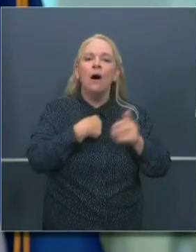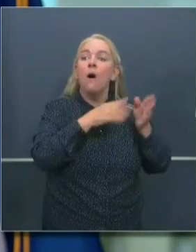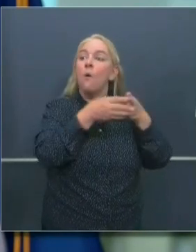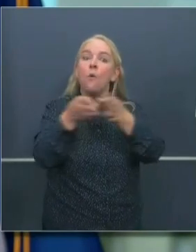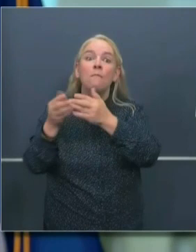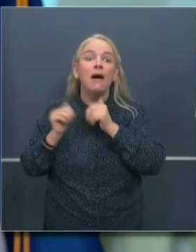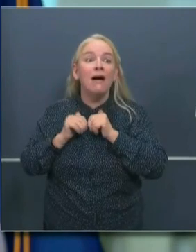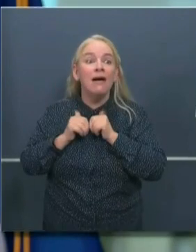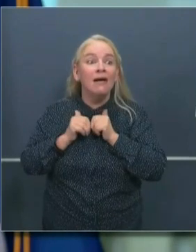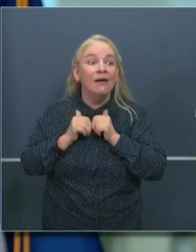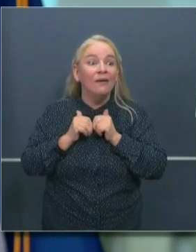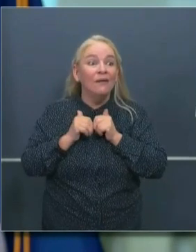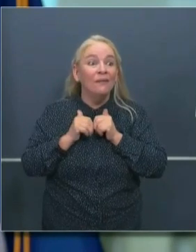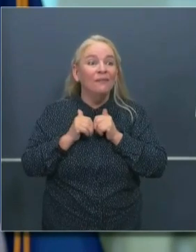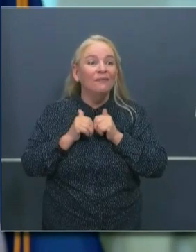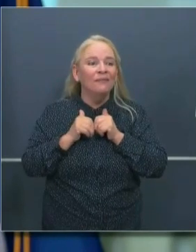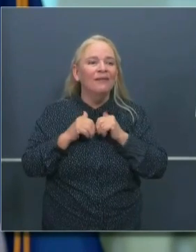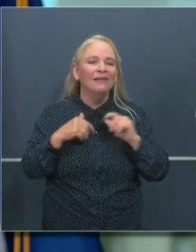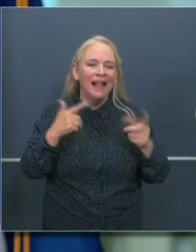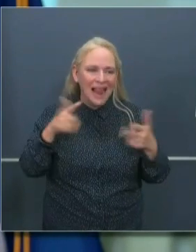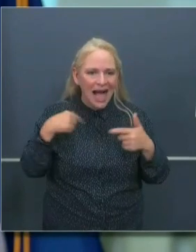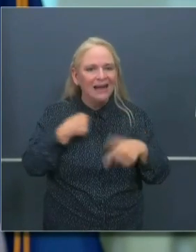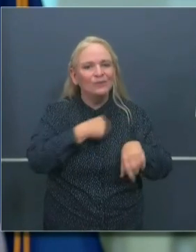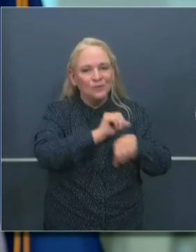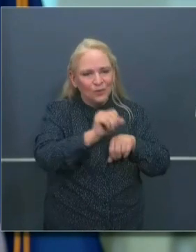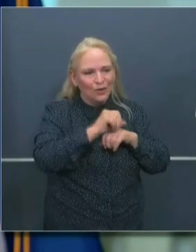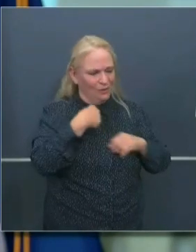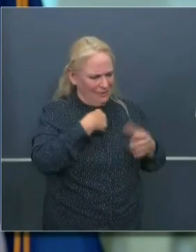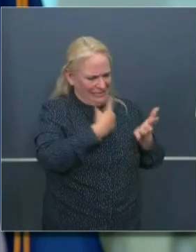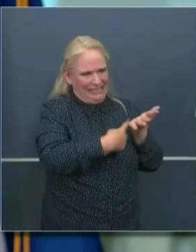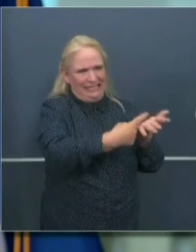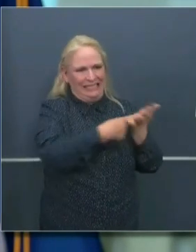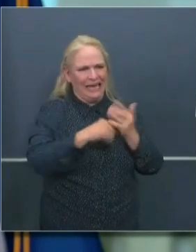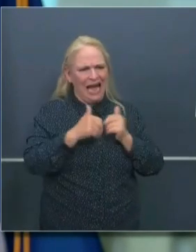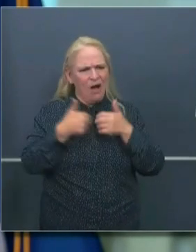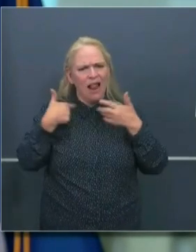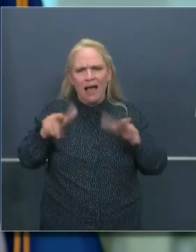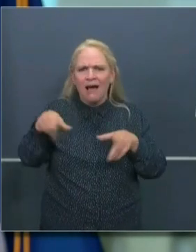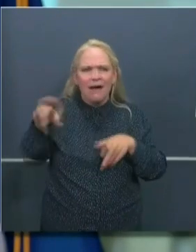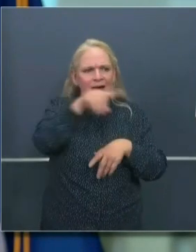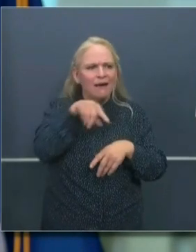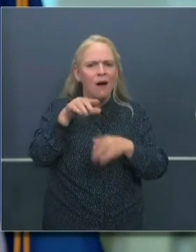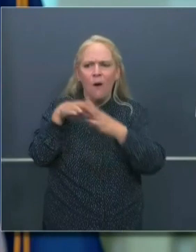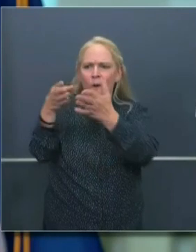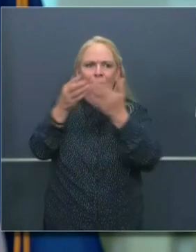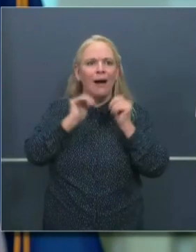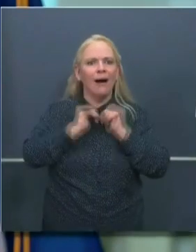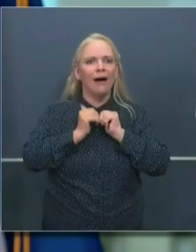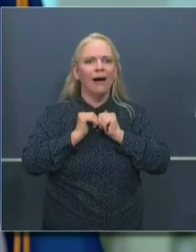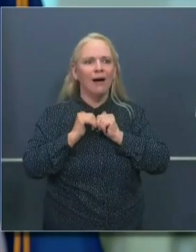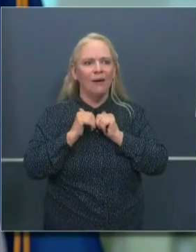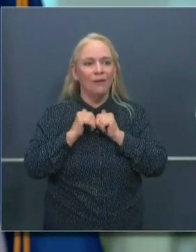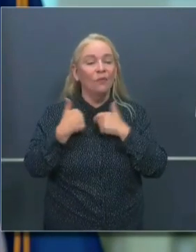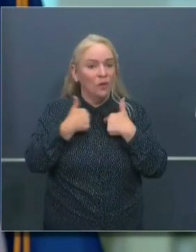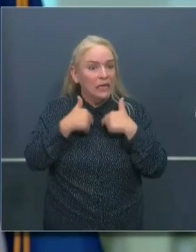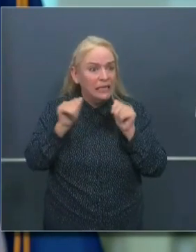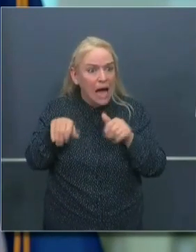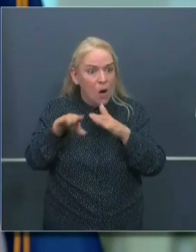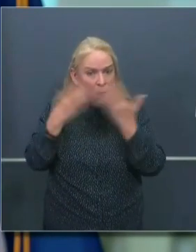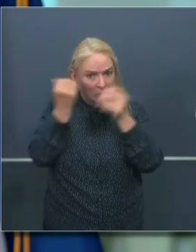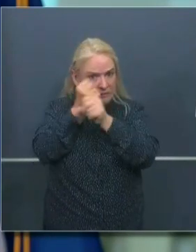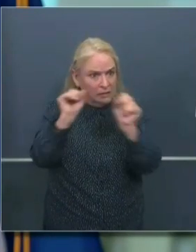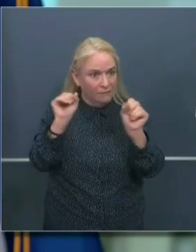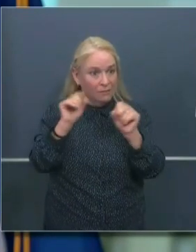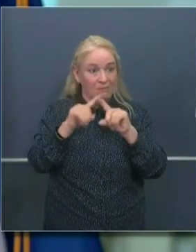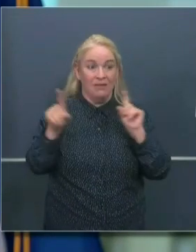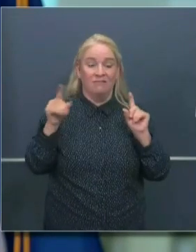and let us do more to focus on to how we can safely reopen. We can safely reopen, but we have to